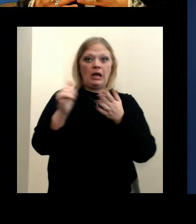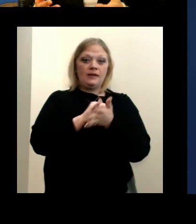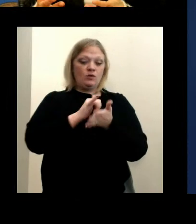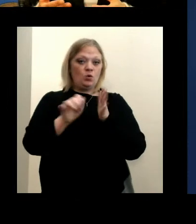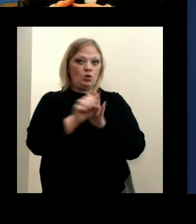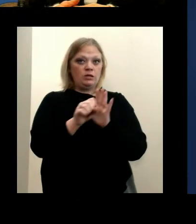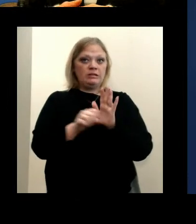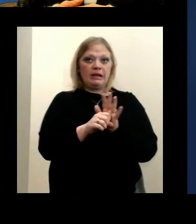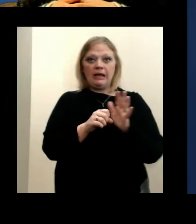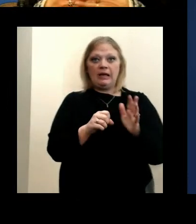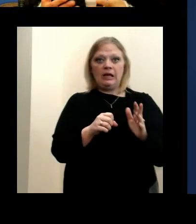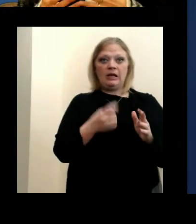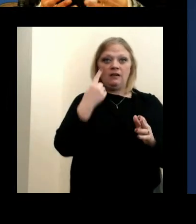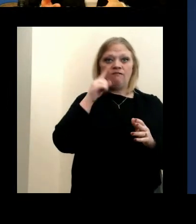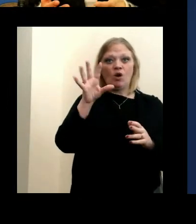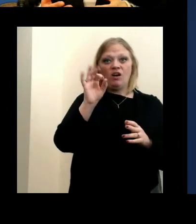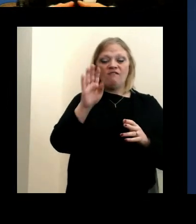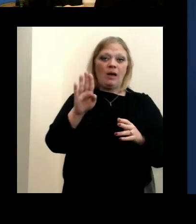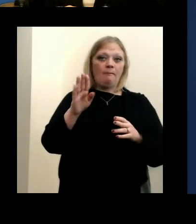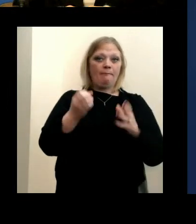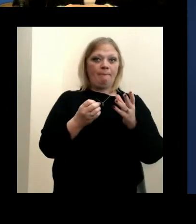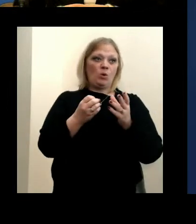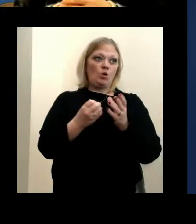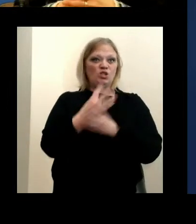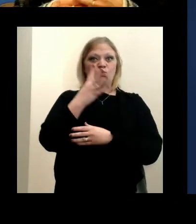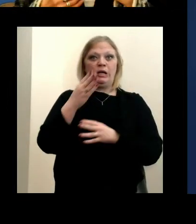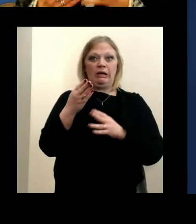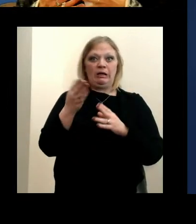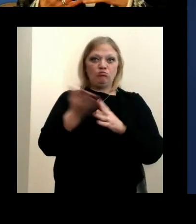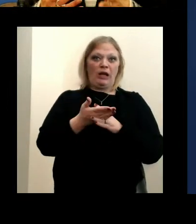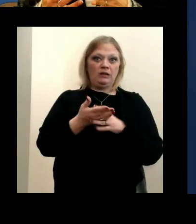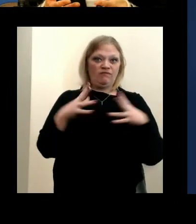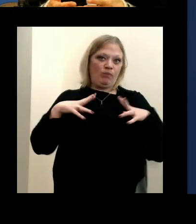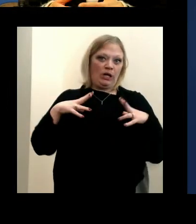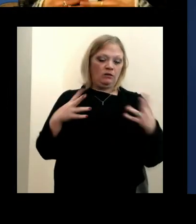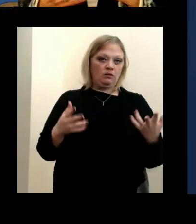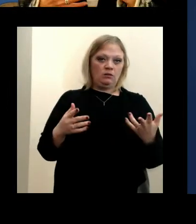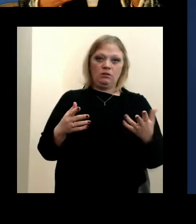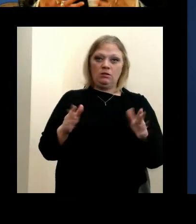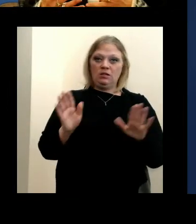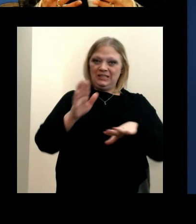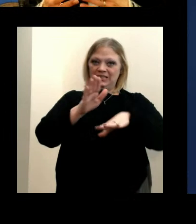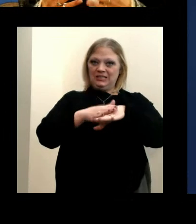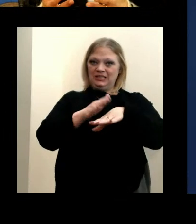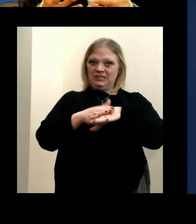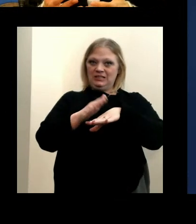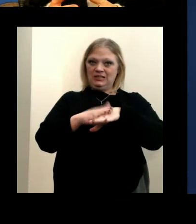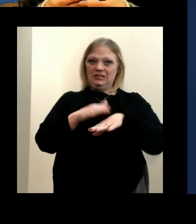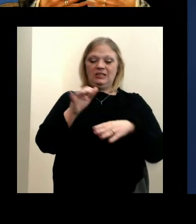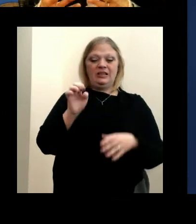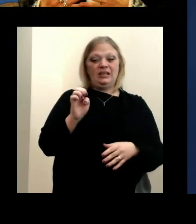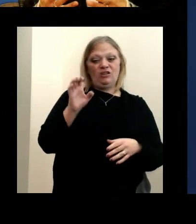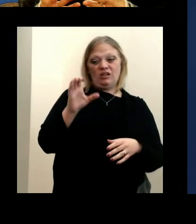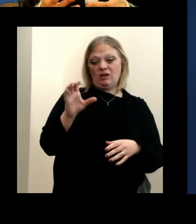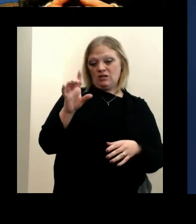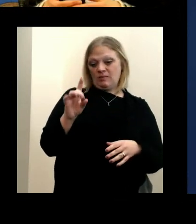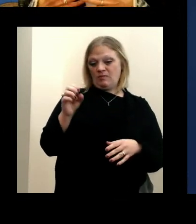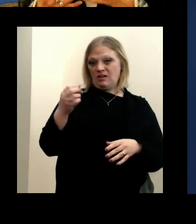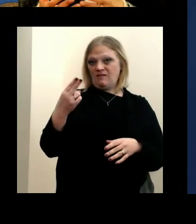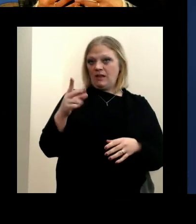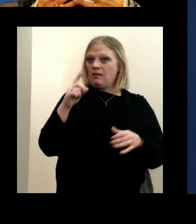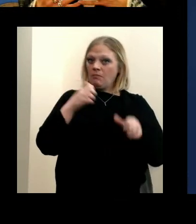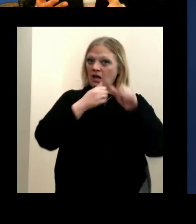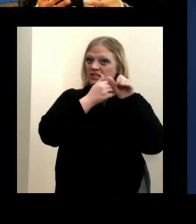for either the February break or for spring break? And we have to advise you that the Erie County Health Department has to